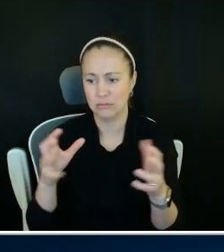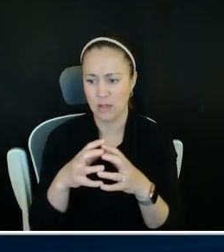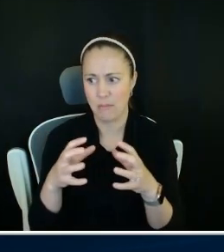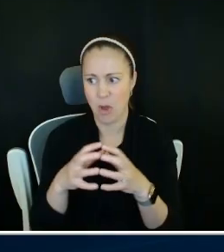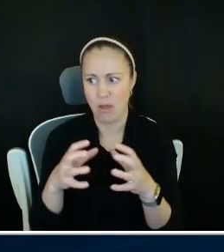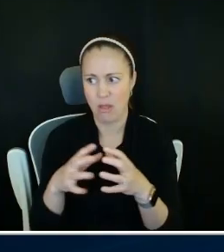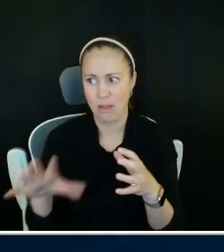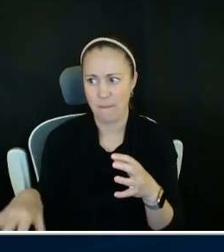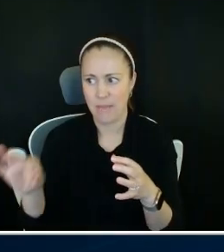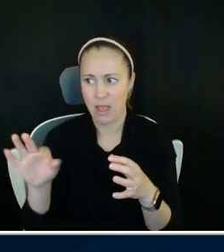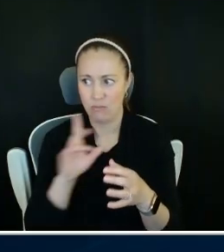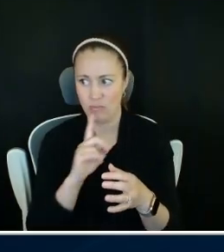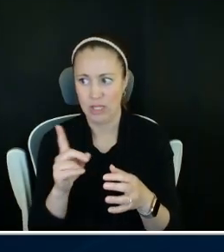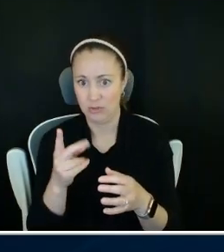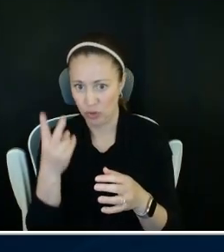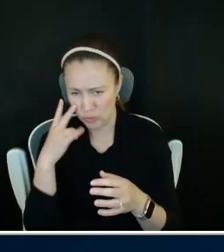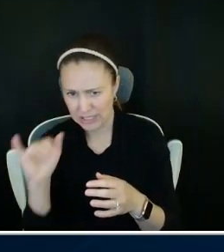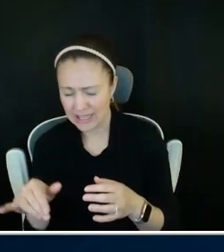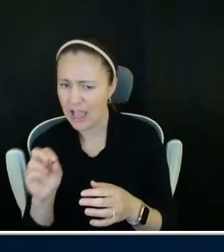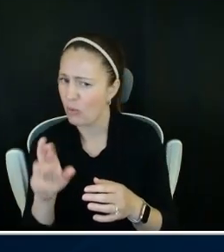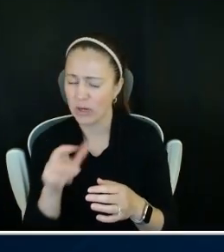you seeing less and less of that?